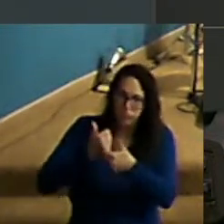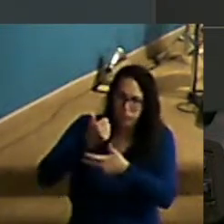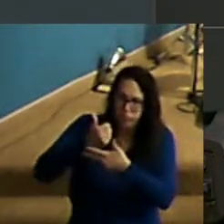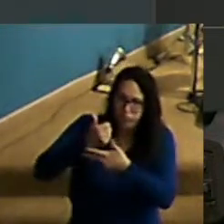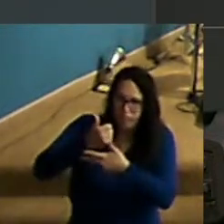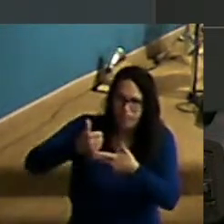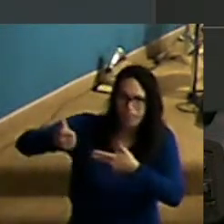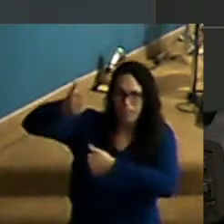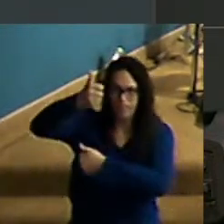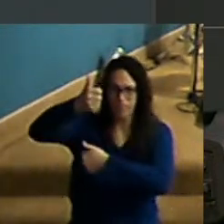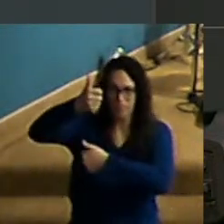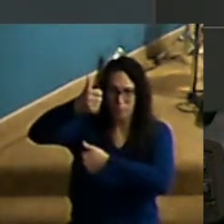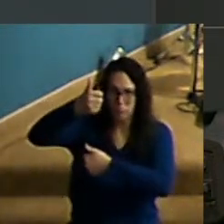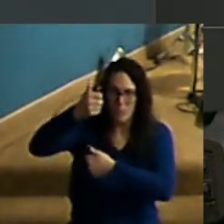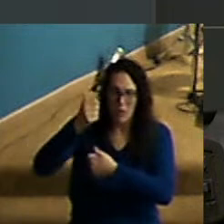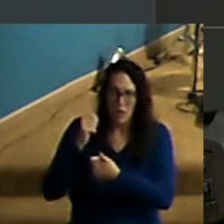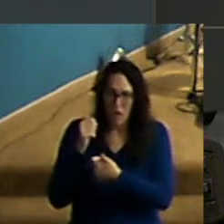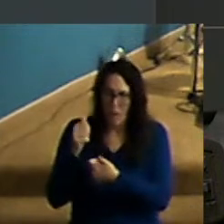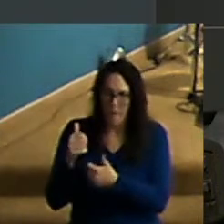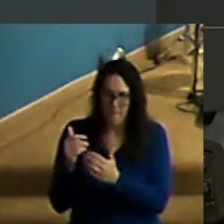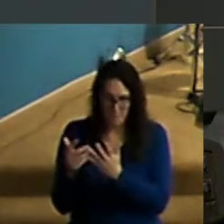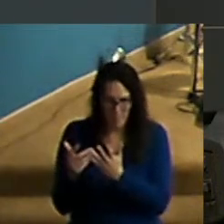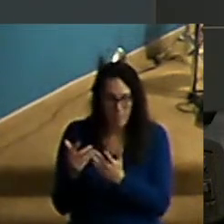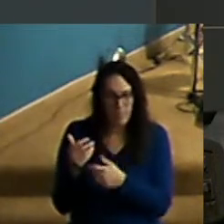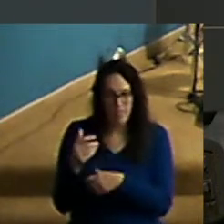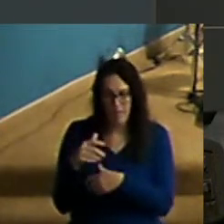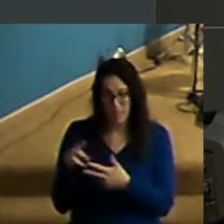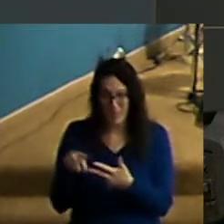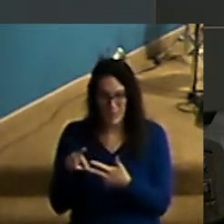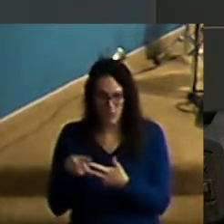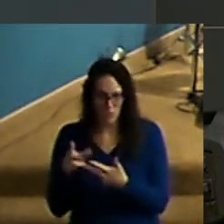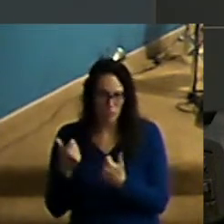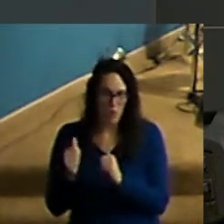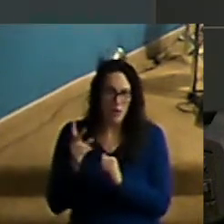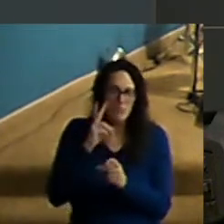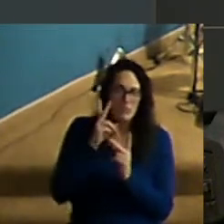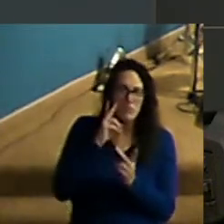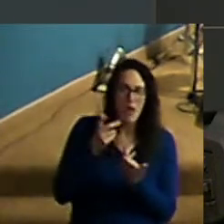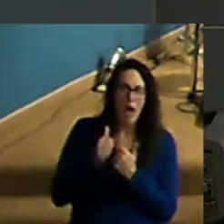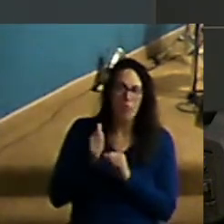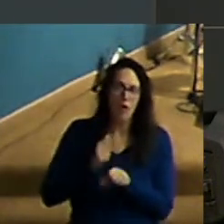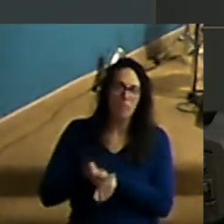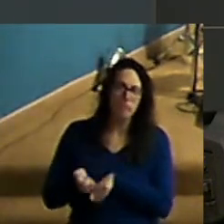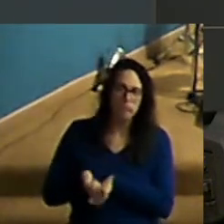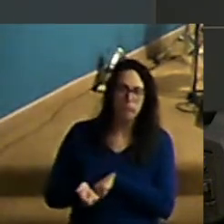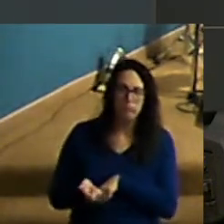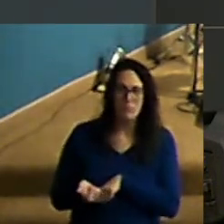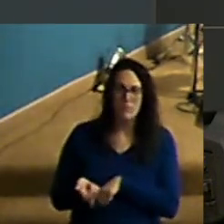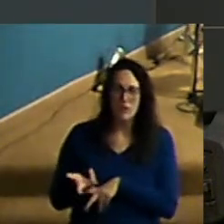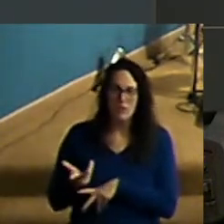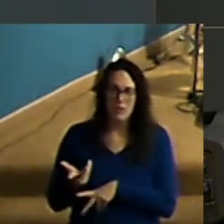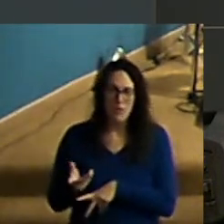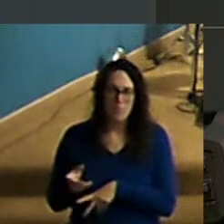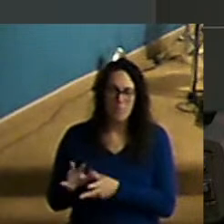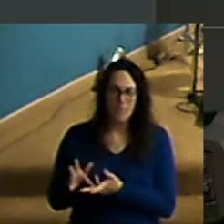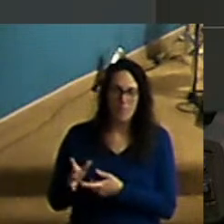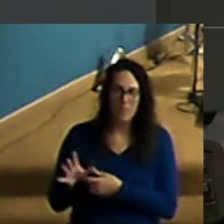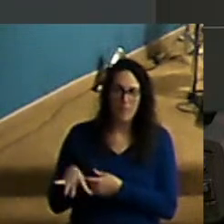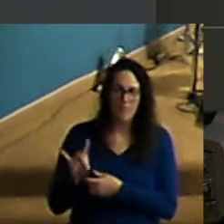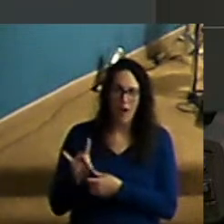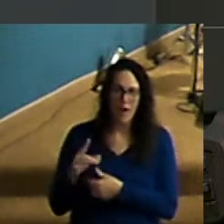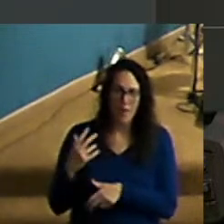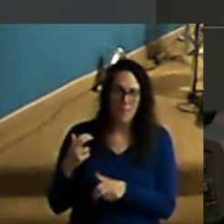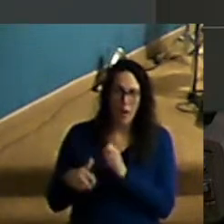the administrators and the satraps tried to find grounds for charges against Daniel and his conduct of the